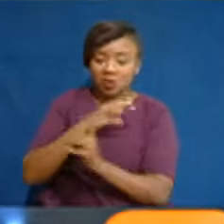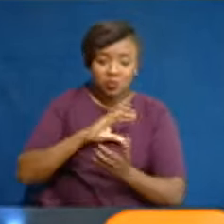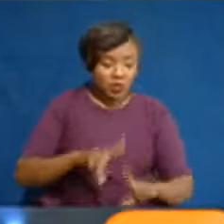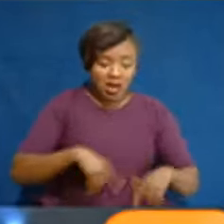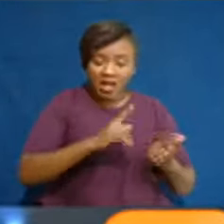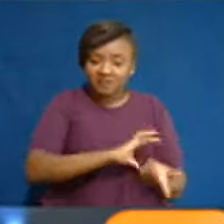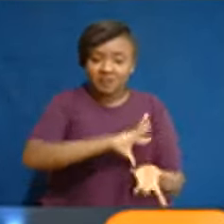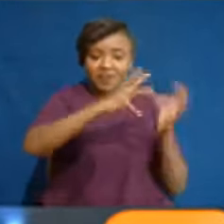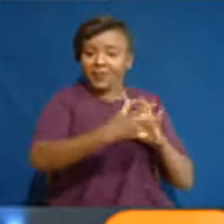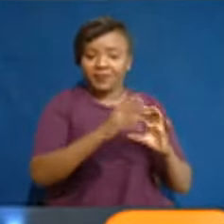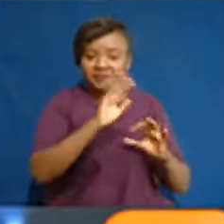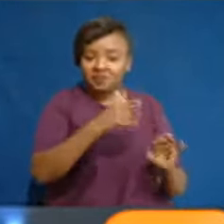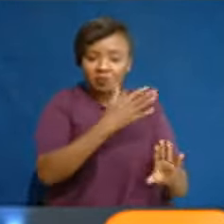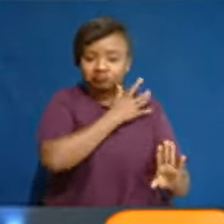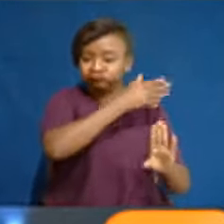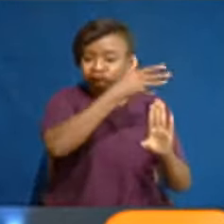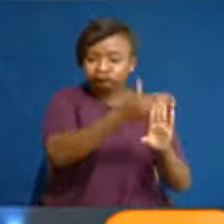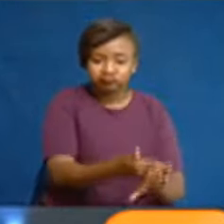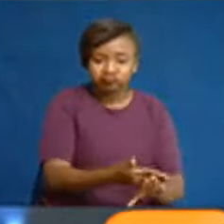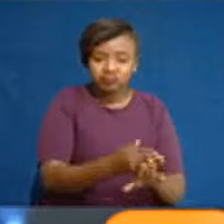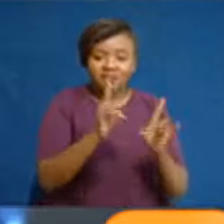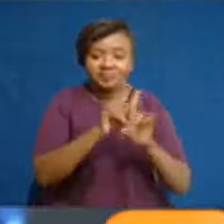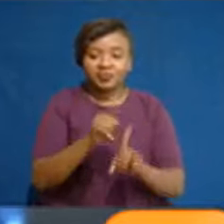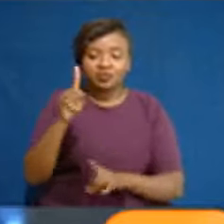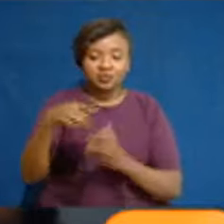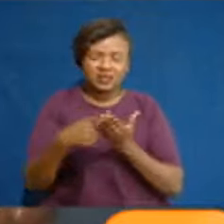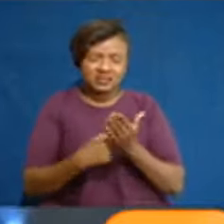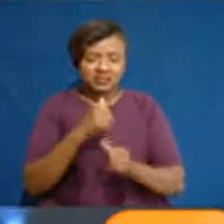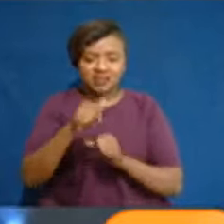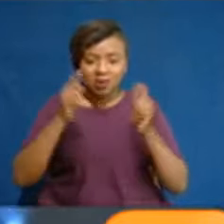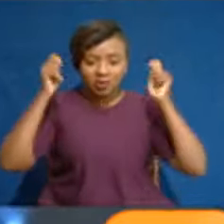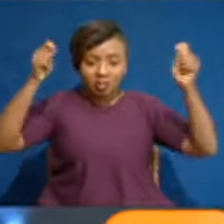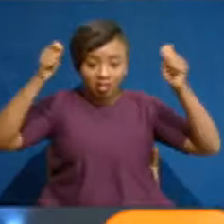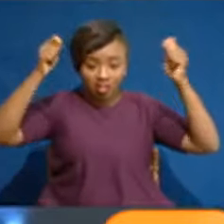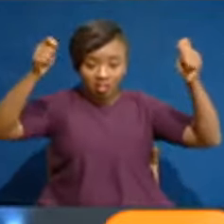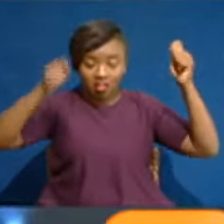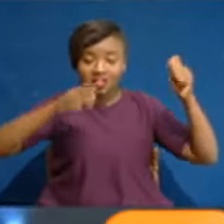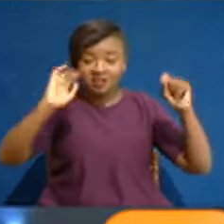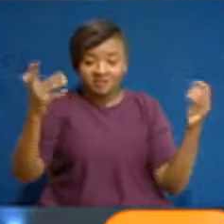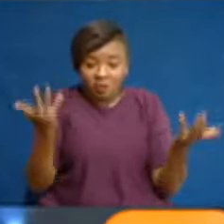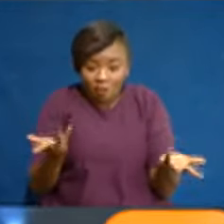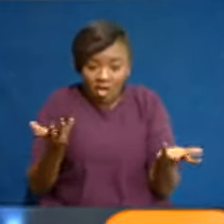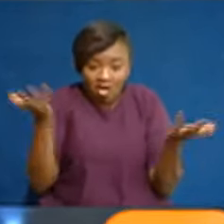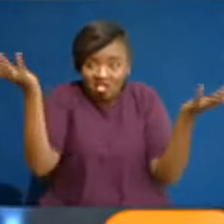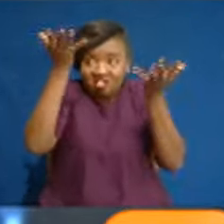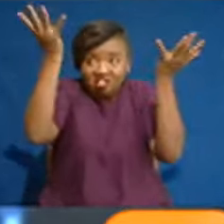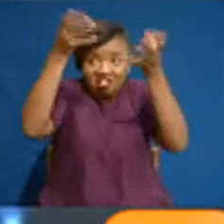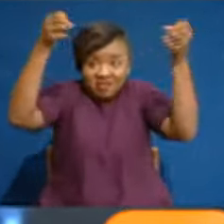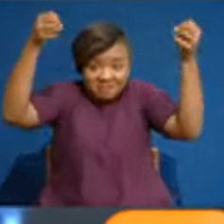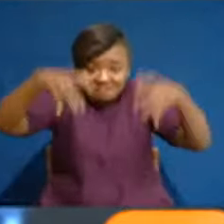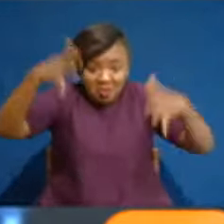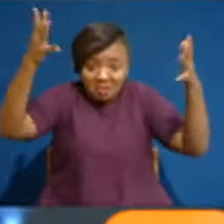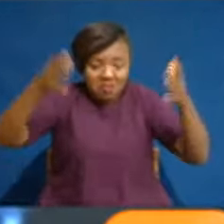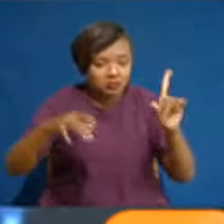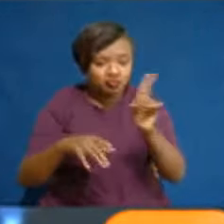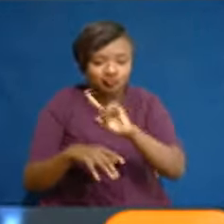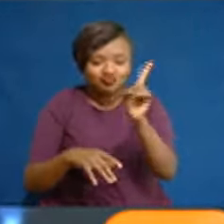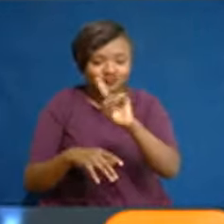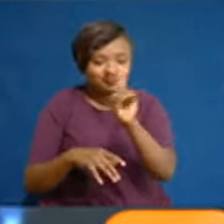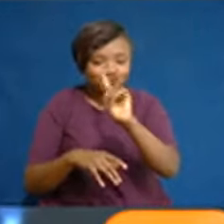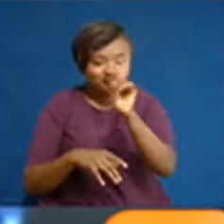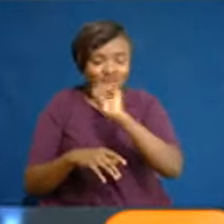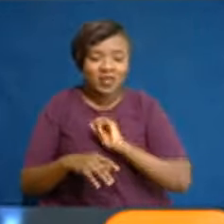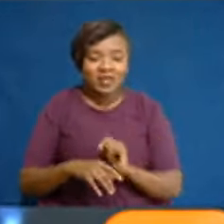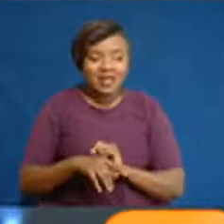You know, even when you talk about, you know, even this protest itself, you know, it did not come from the sky. You know, it did not just come poop and people are tired and want to